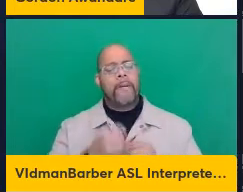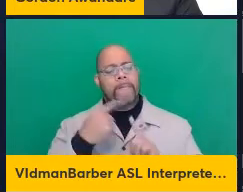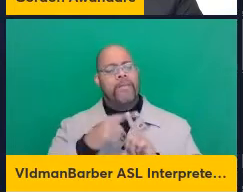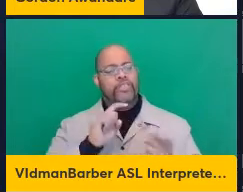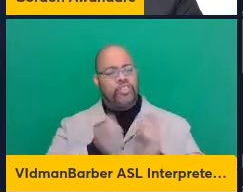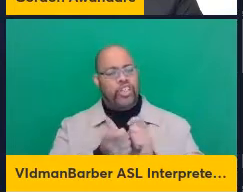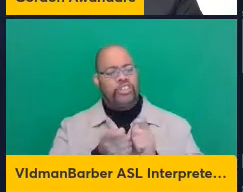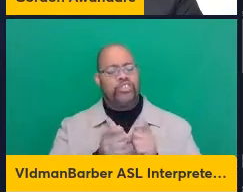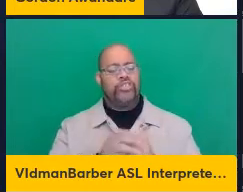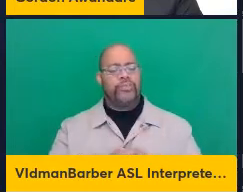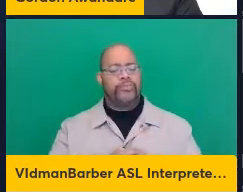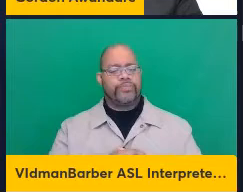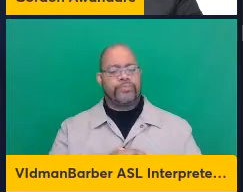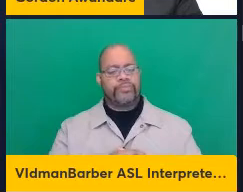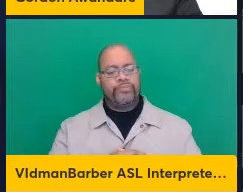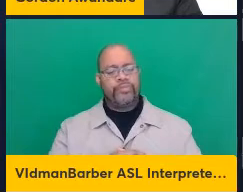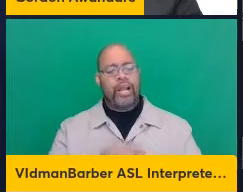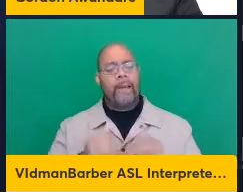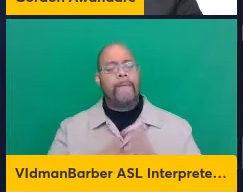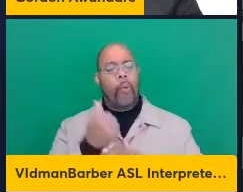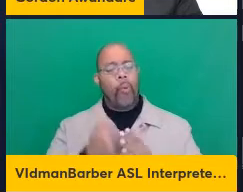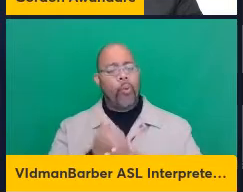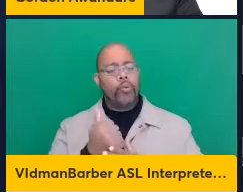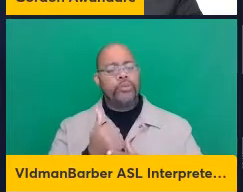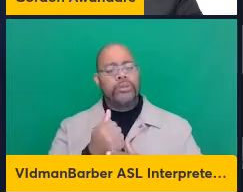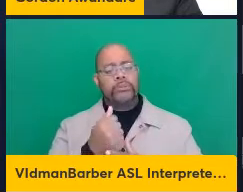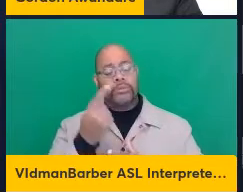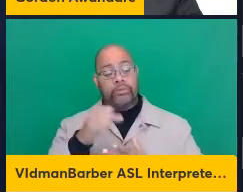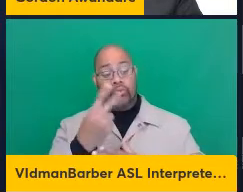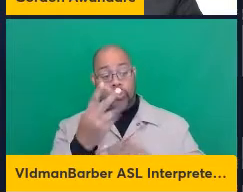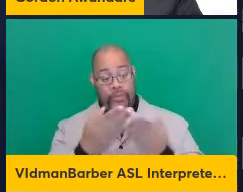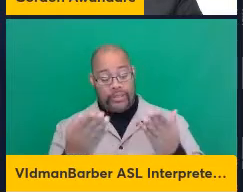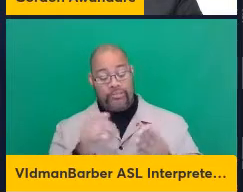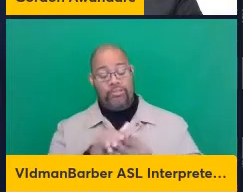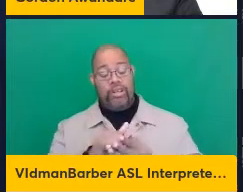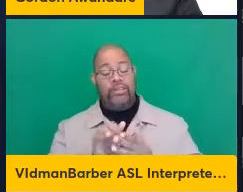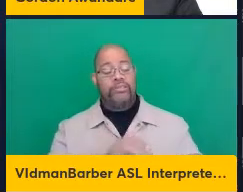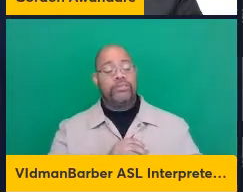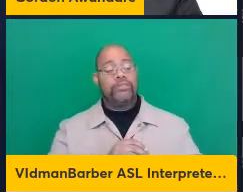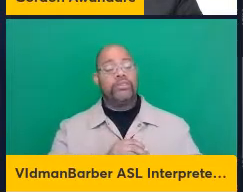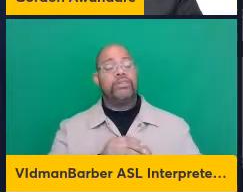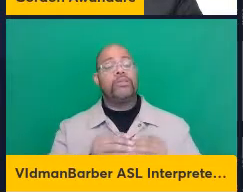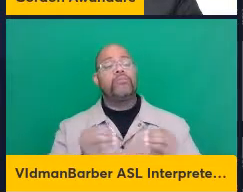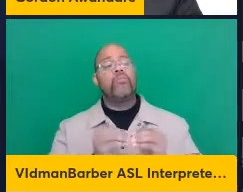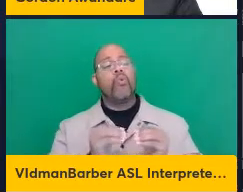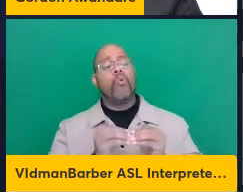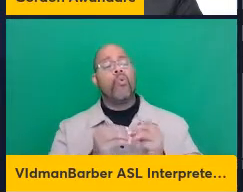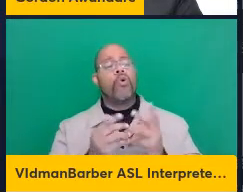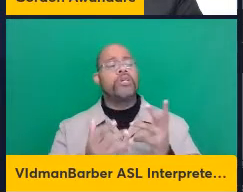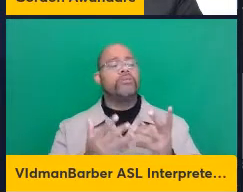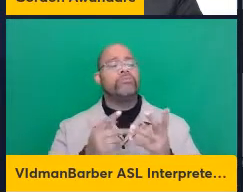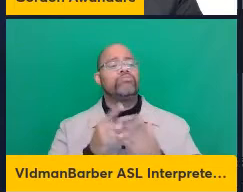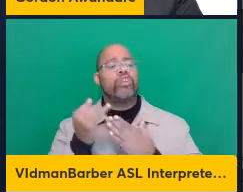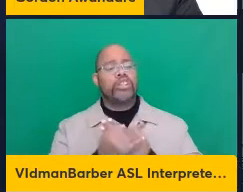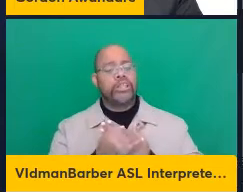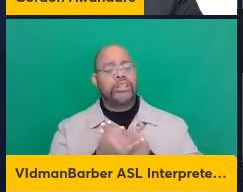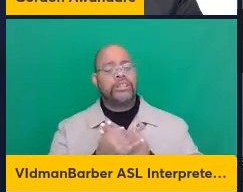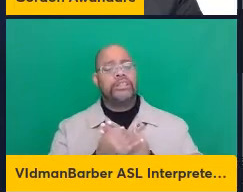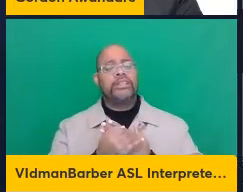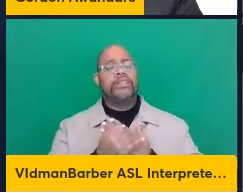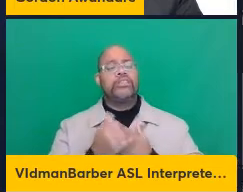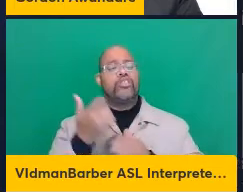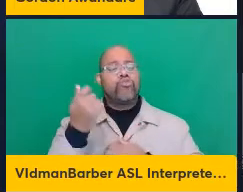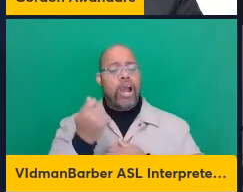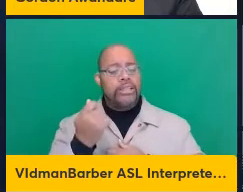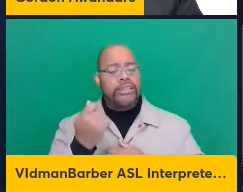in this direction, and mostly due to two things: that there have been more projects or